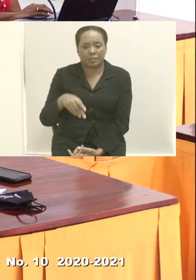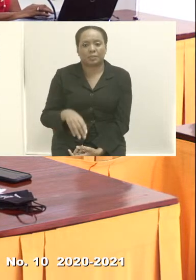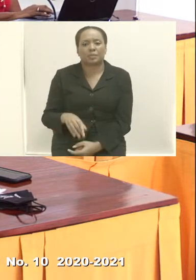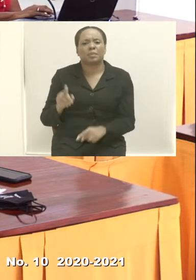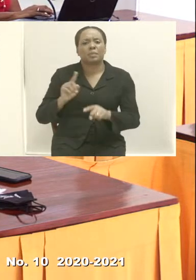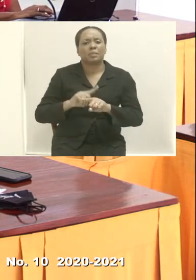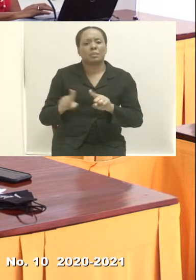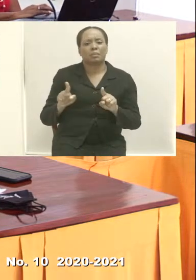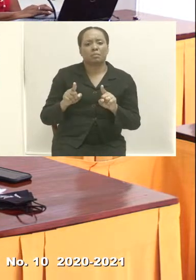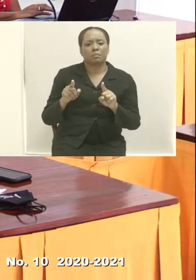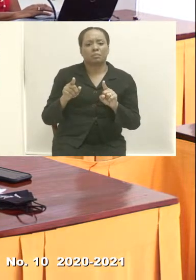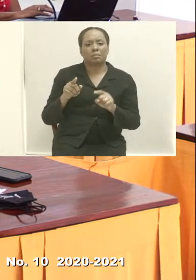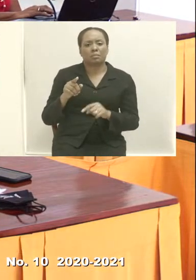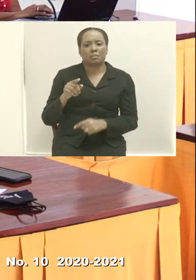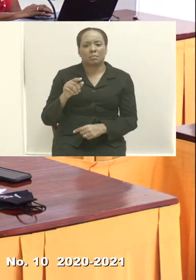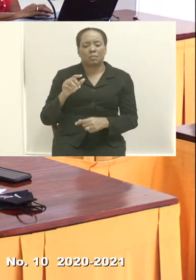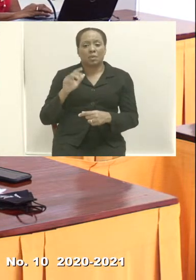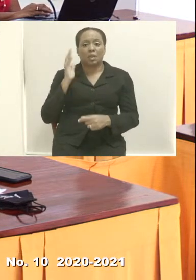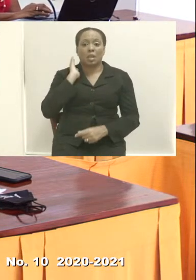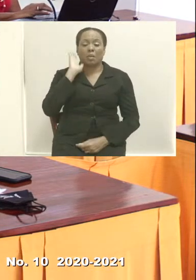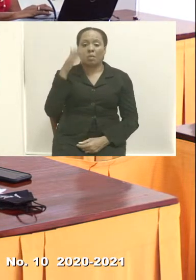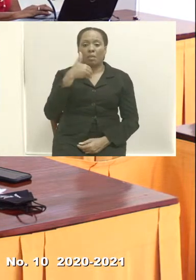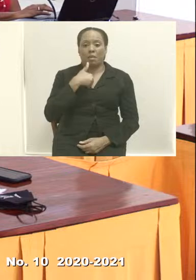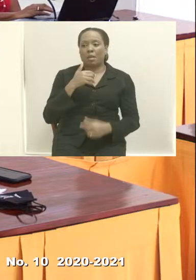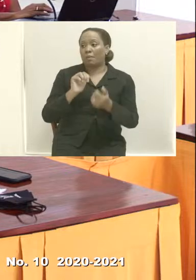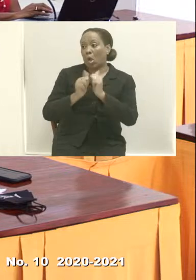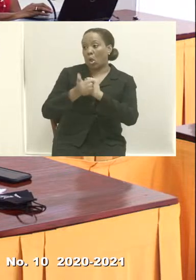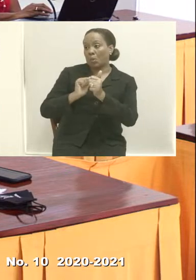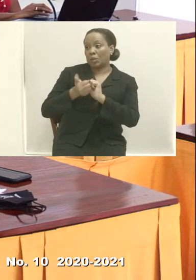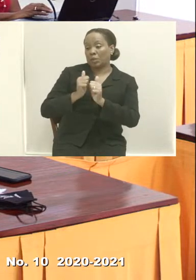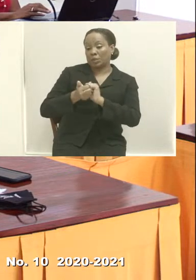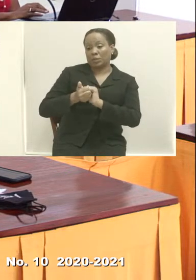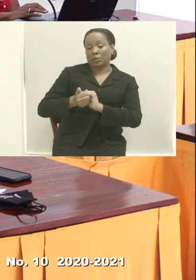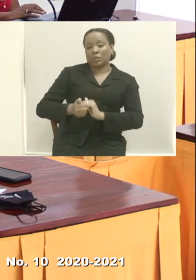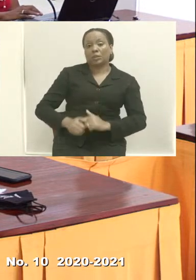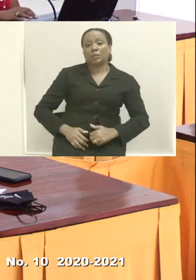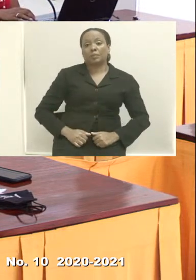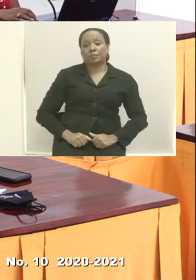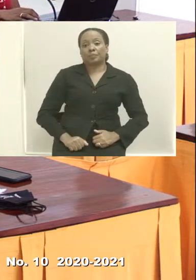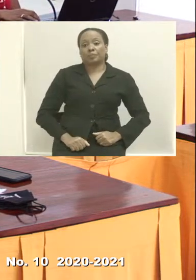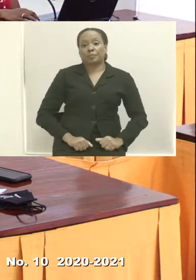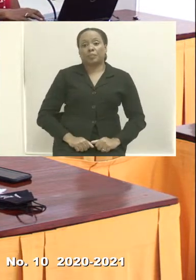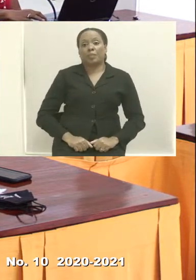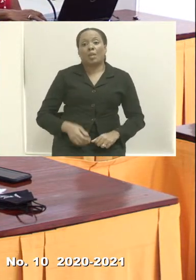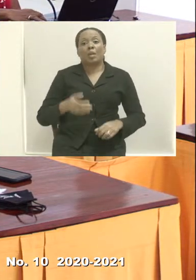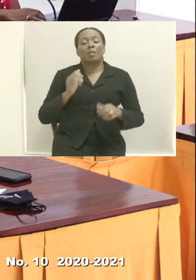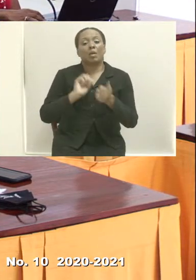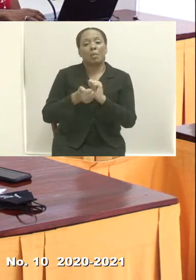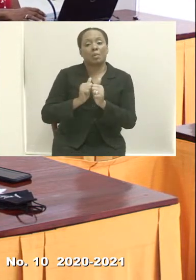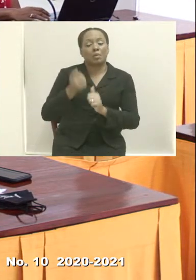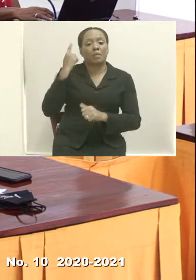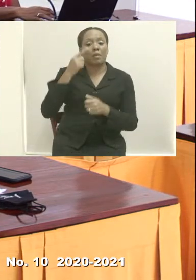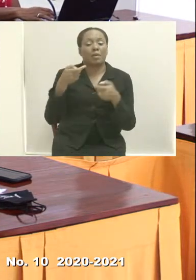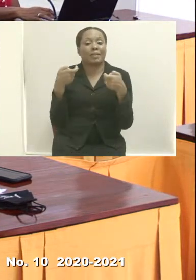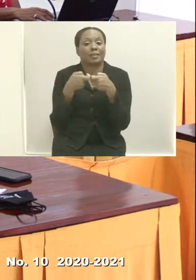the first time will come about as a result of generation of electricity and storage. It therefore allows